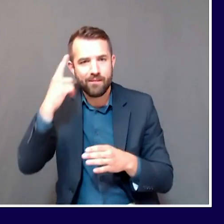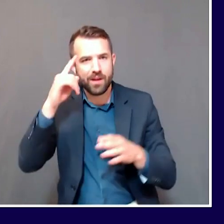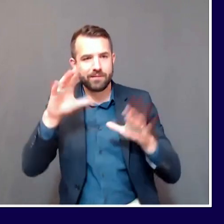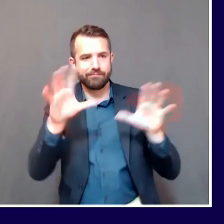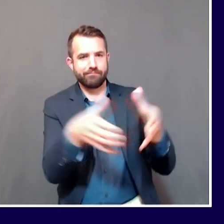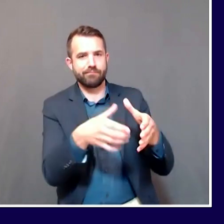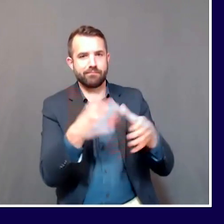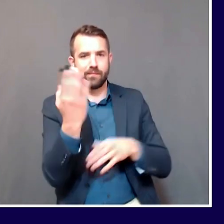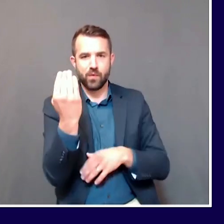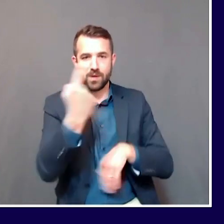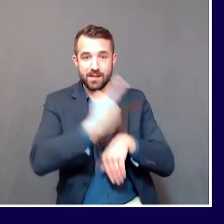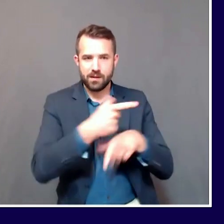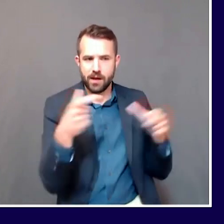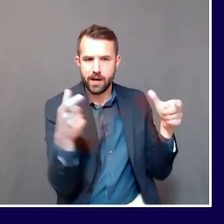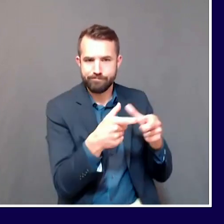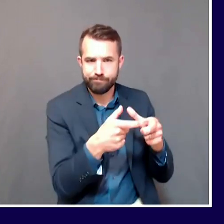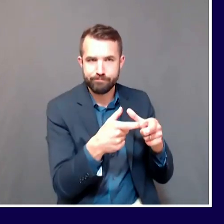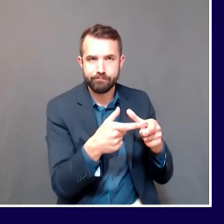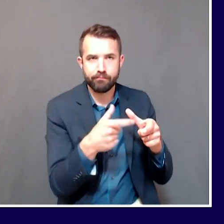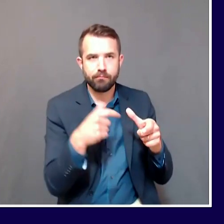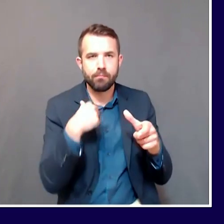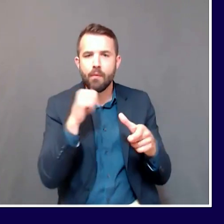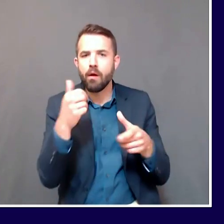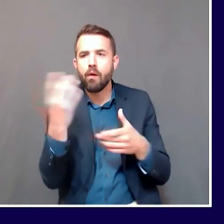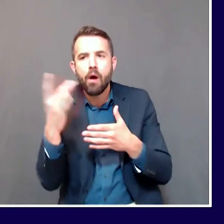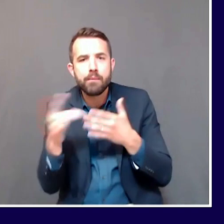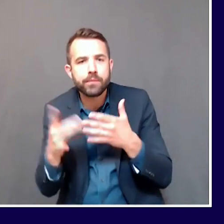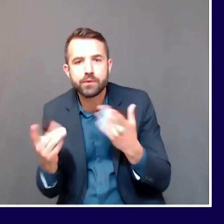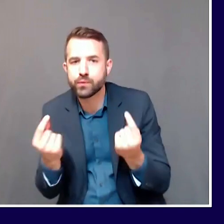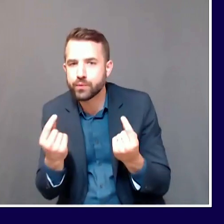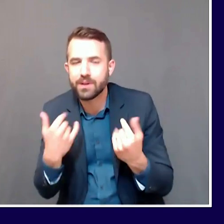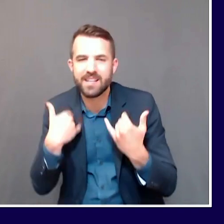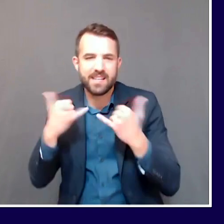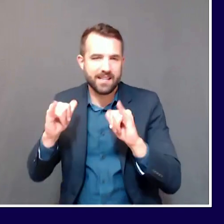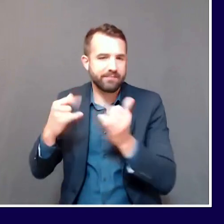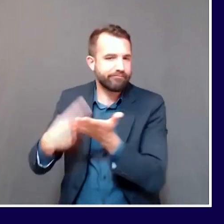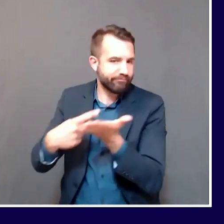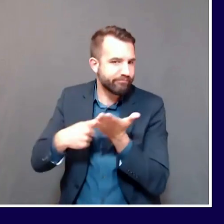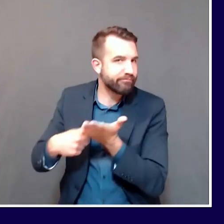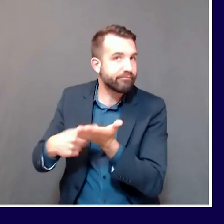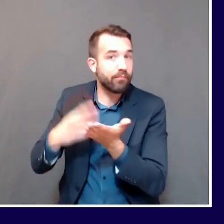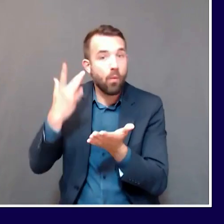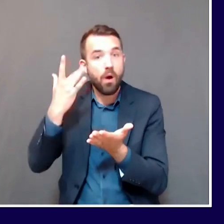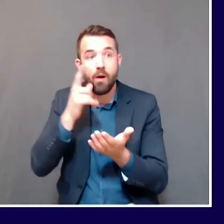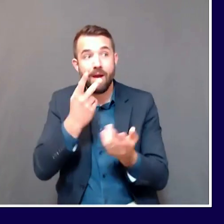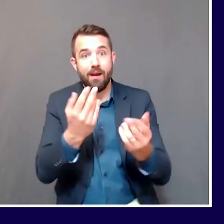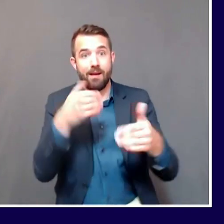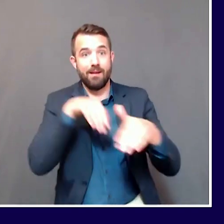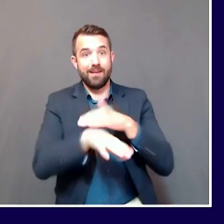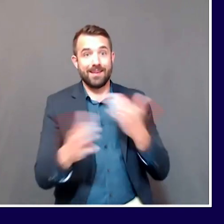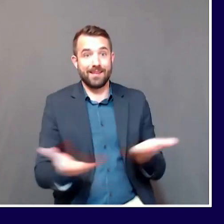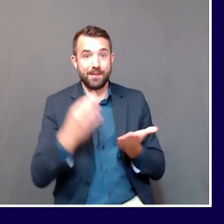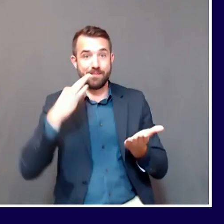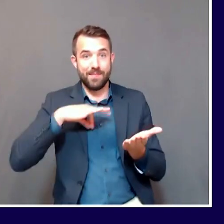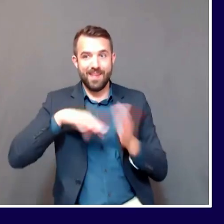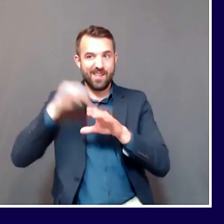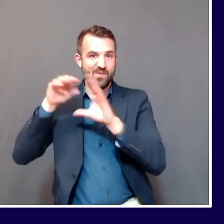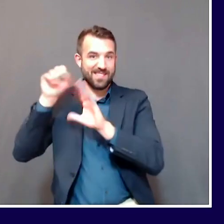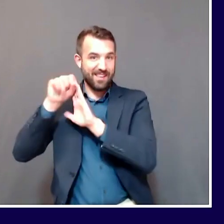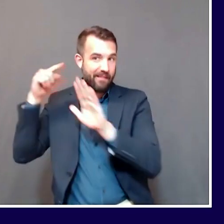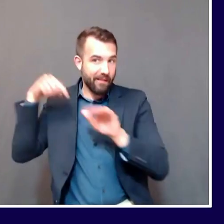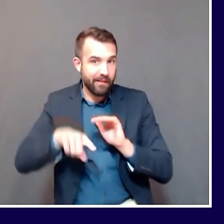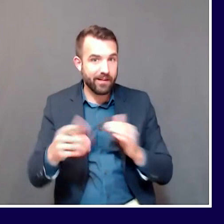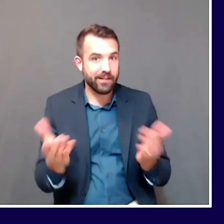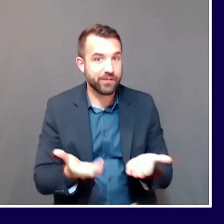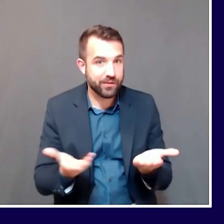to protect the health and safety of Maine people and allow tourists and seasonal residents to safely support our businesses. This is an